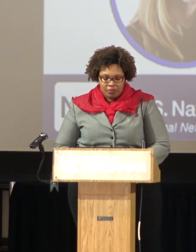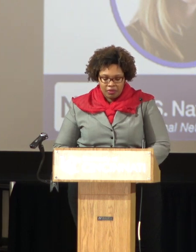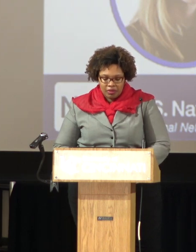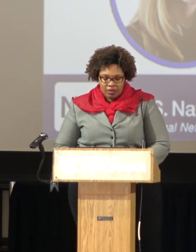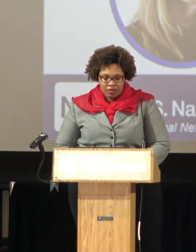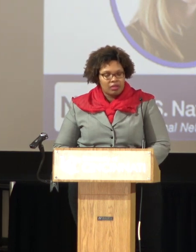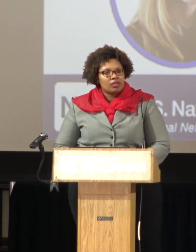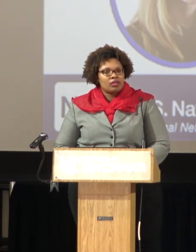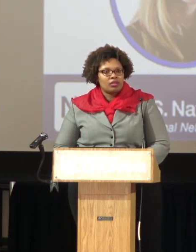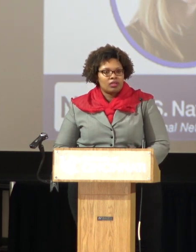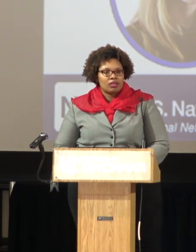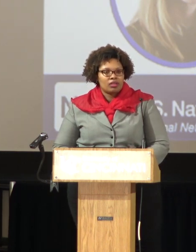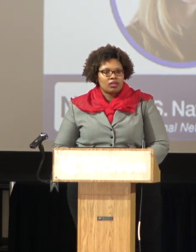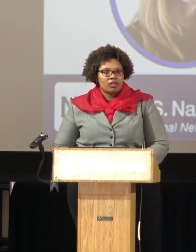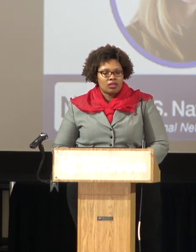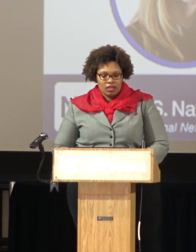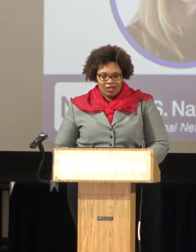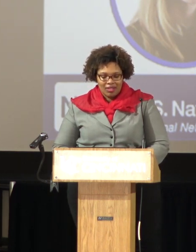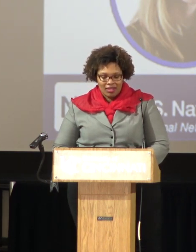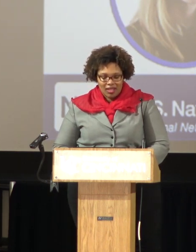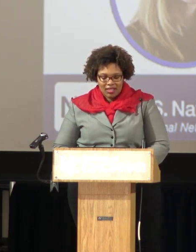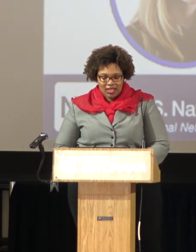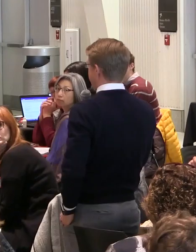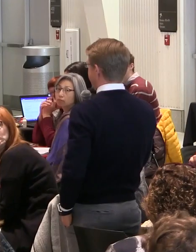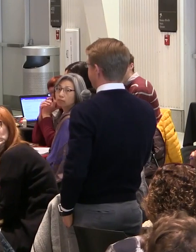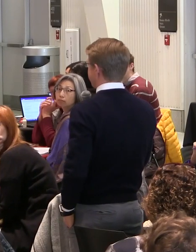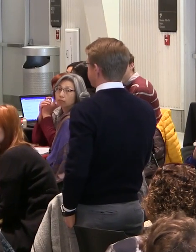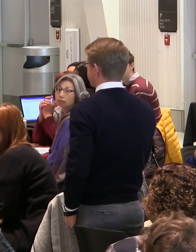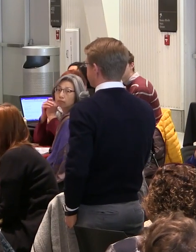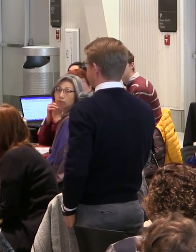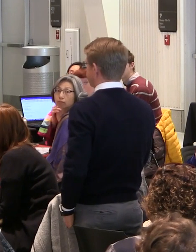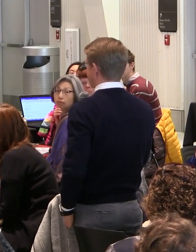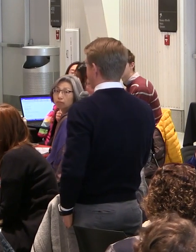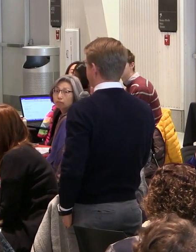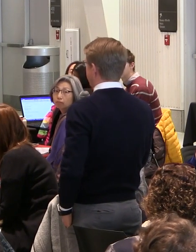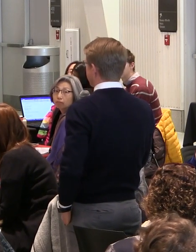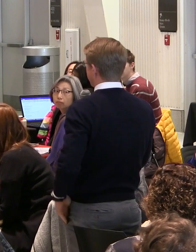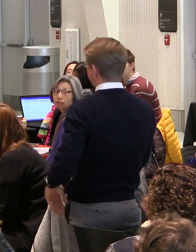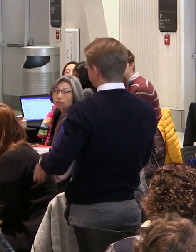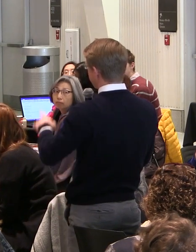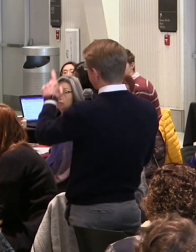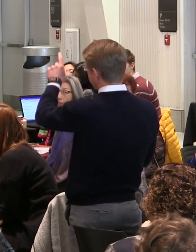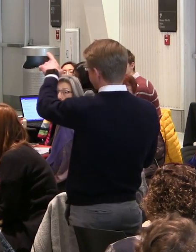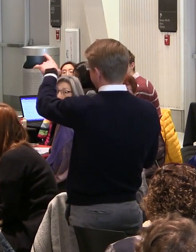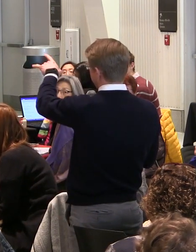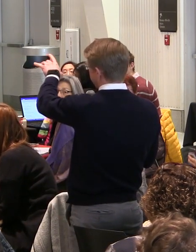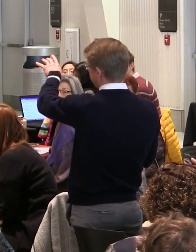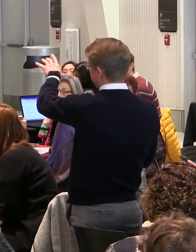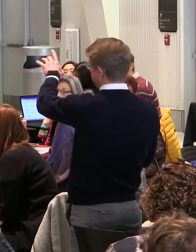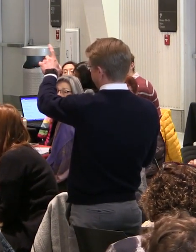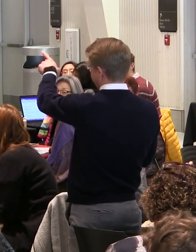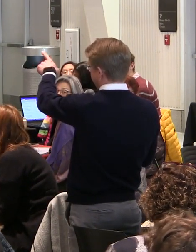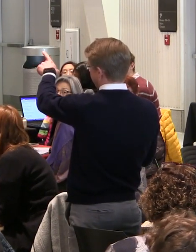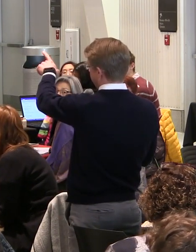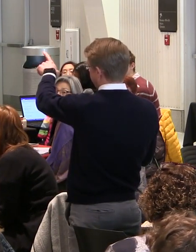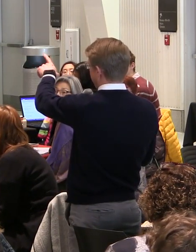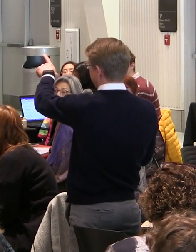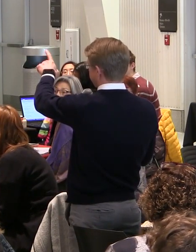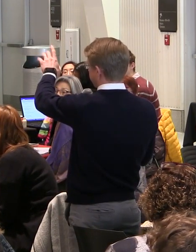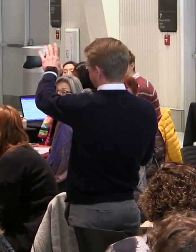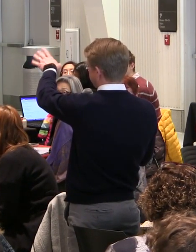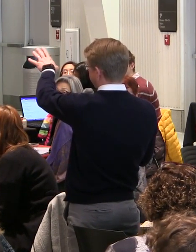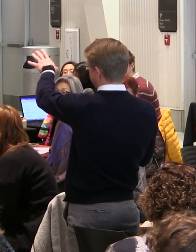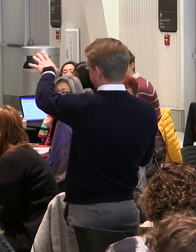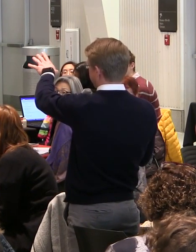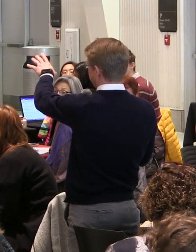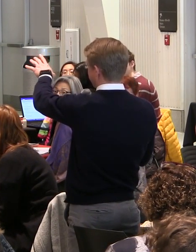you. Hi, I'm Zach Reet with the Health Policy Institute of Ohio. I saw one star in Ohio